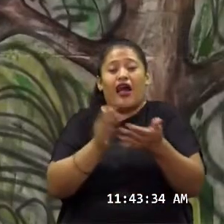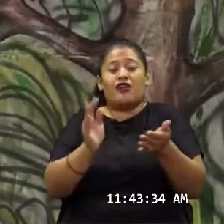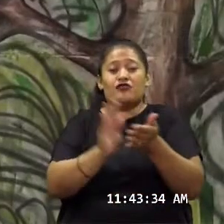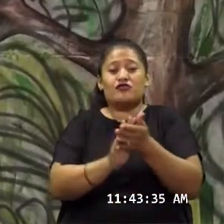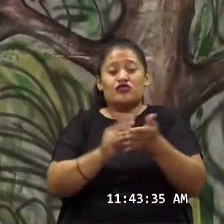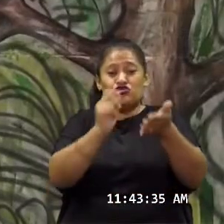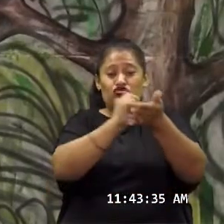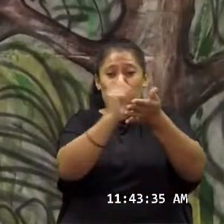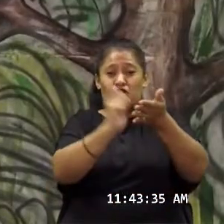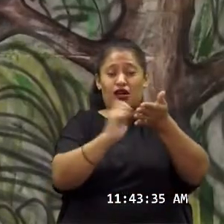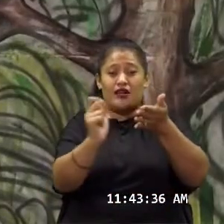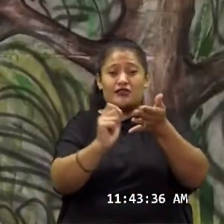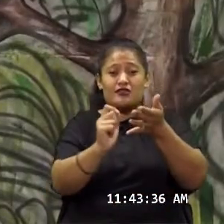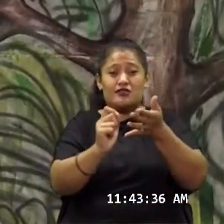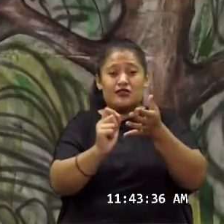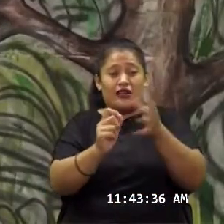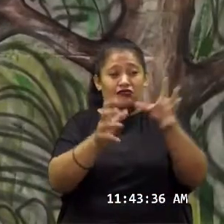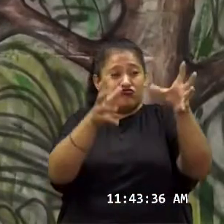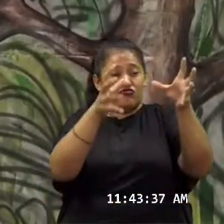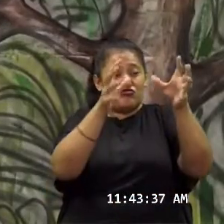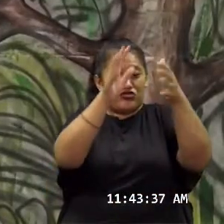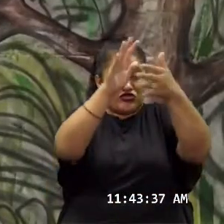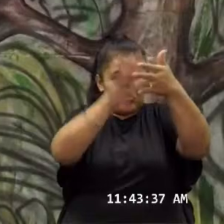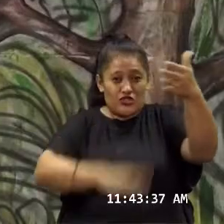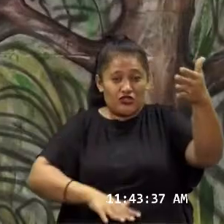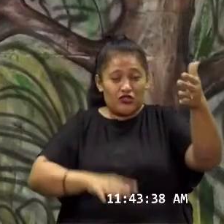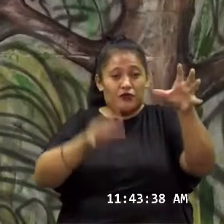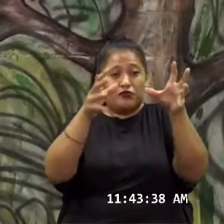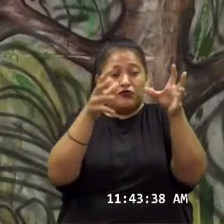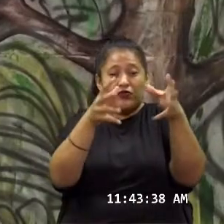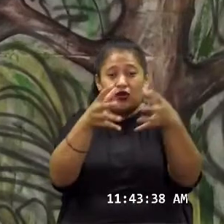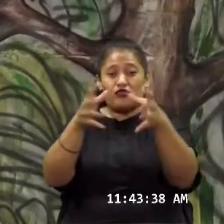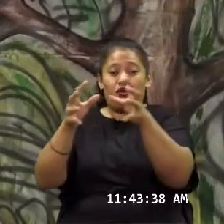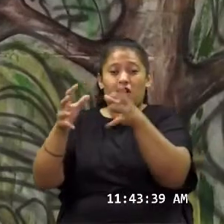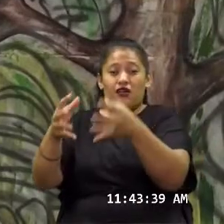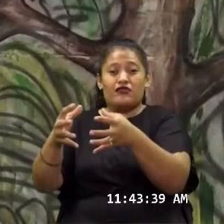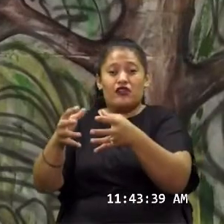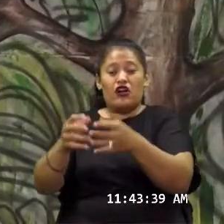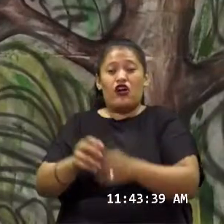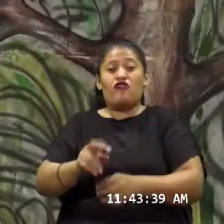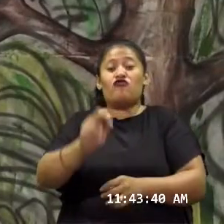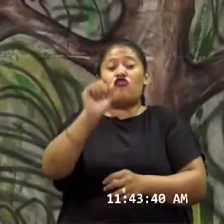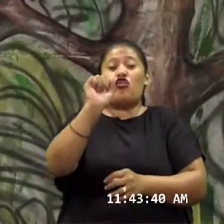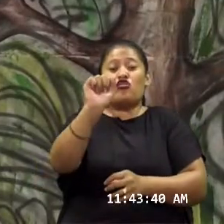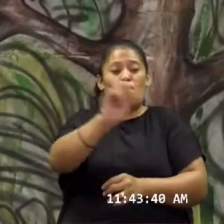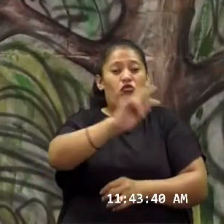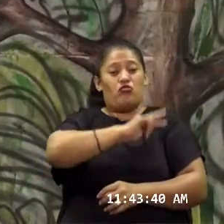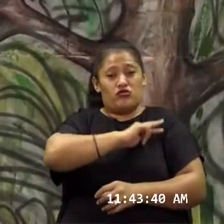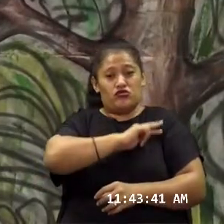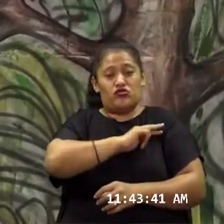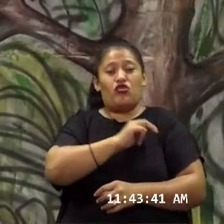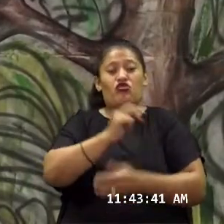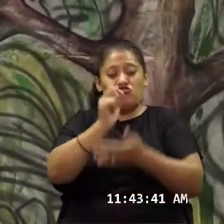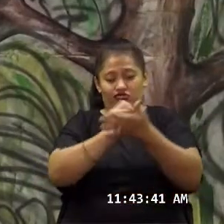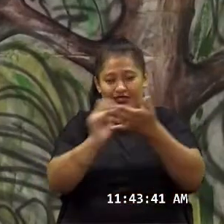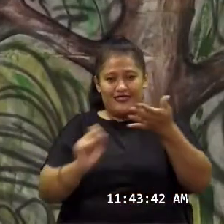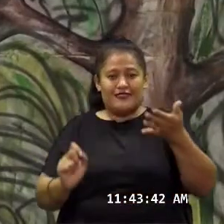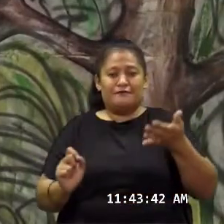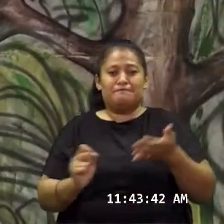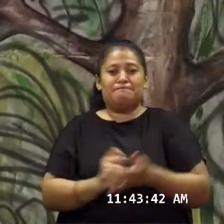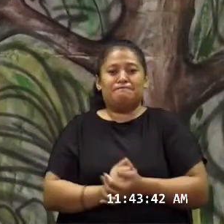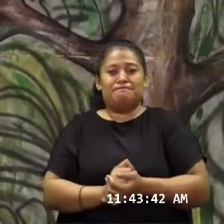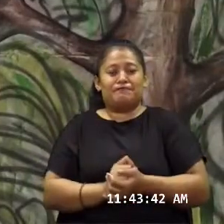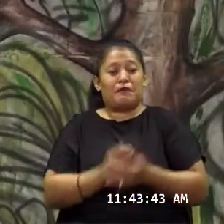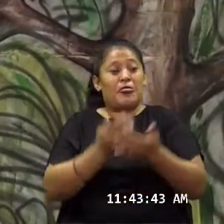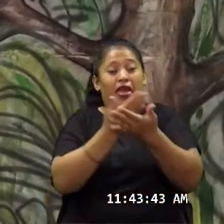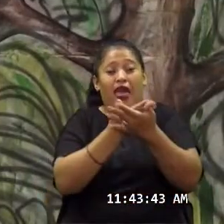to write a well-structured paragraph for personal writing. How to write